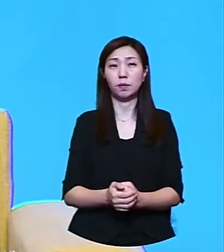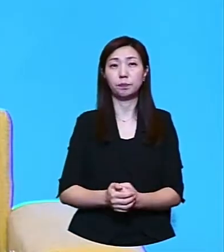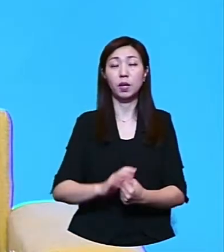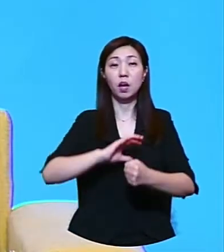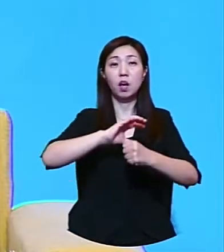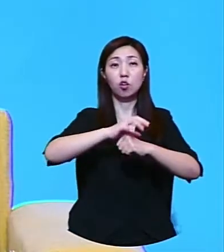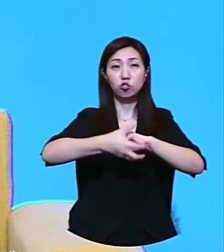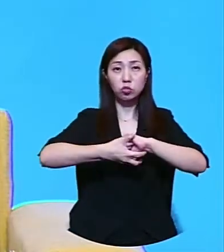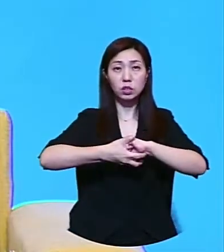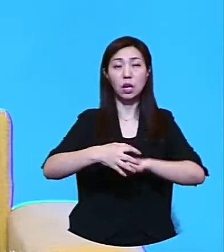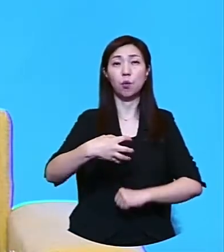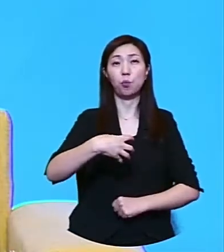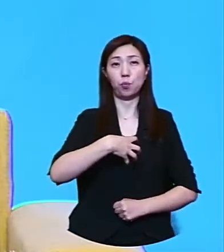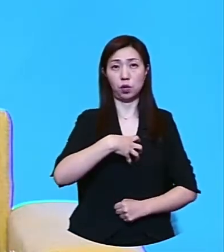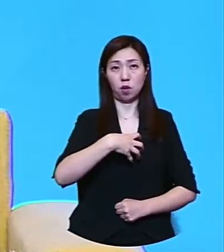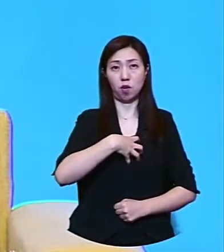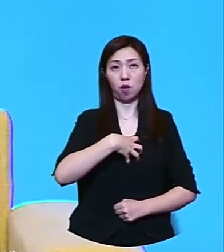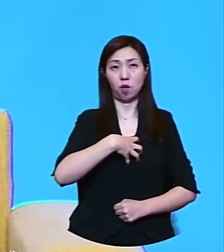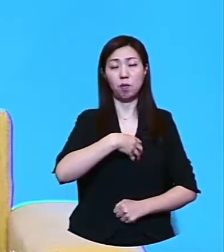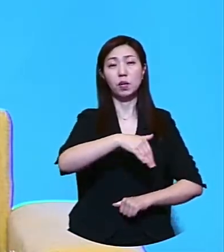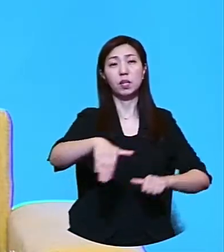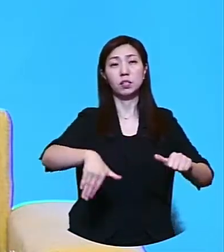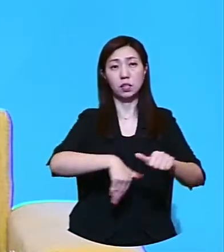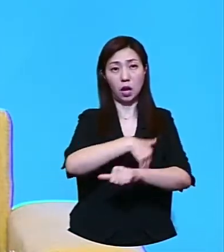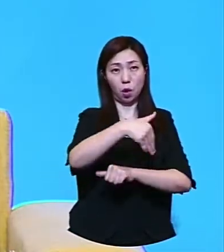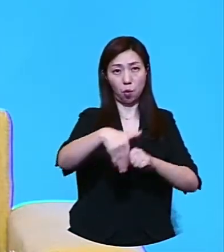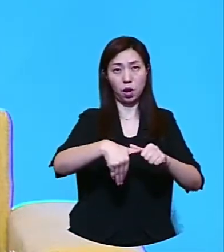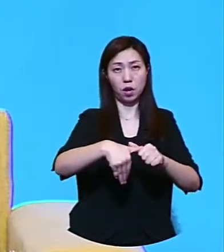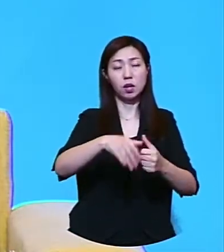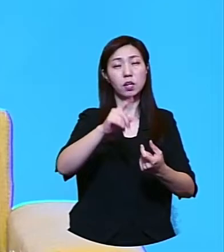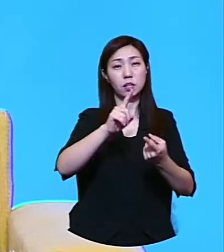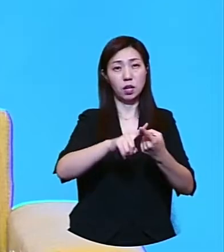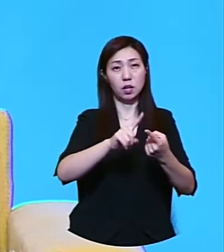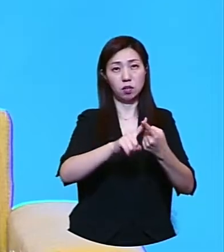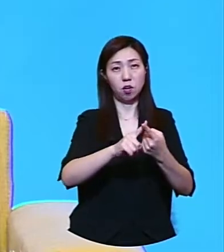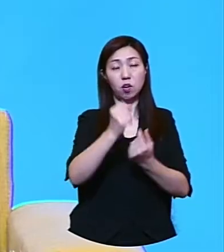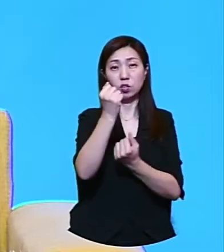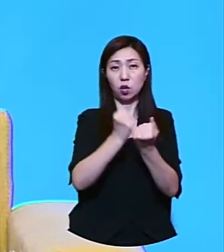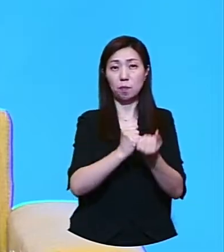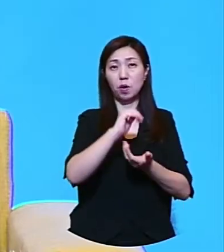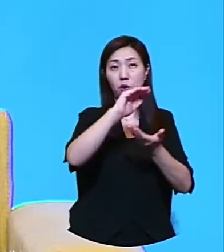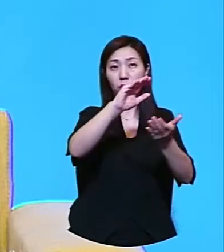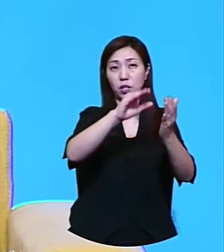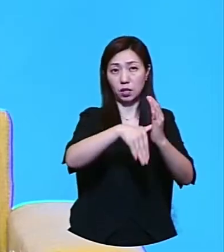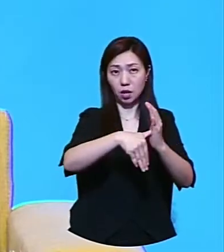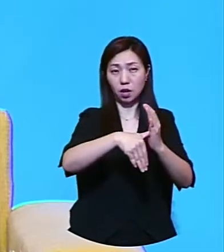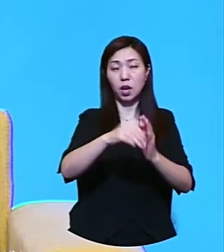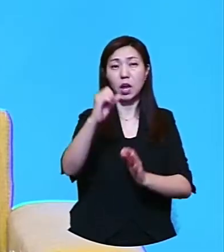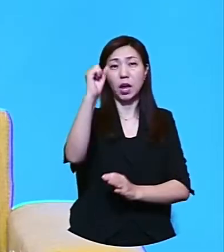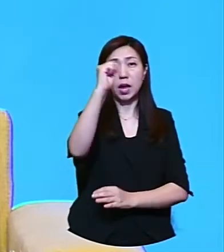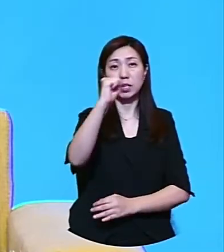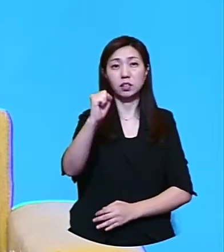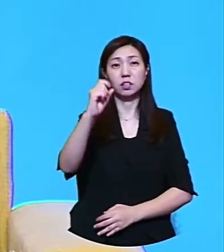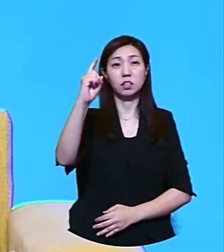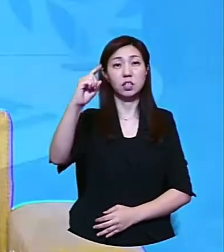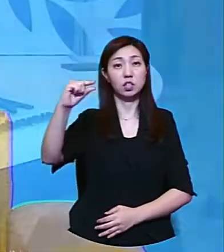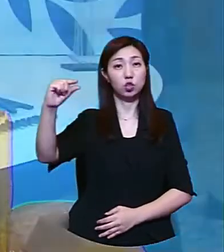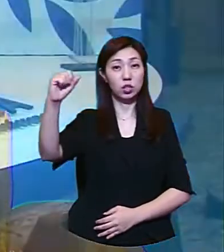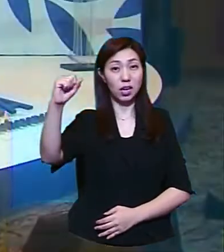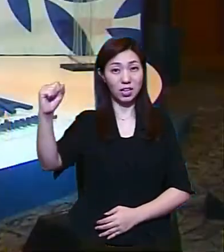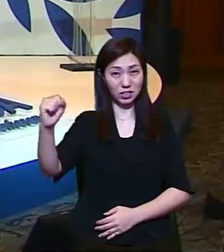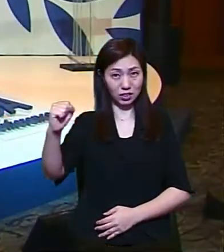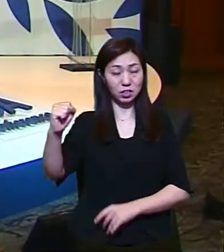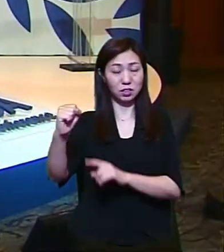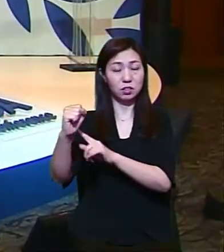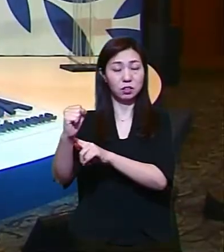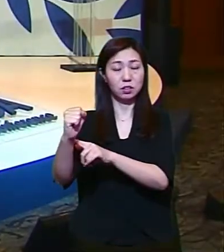especially the SDGs, the first part, SDG 1 to up to 6. That's